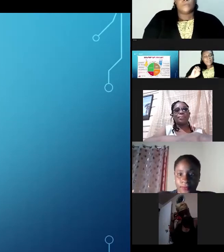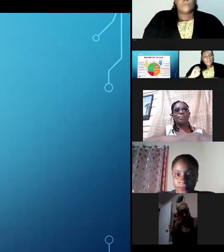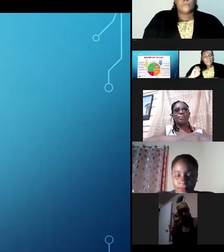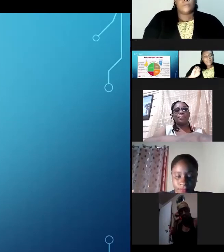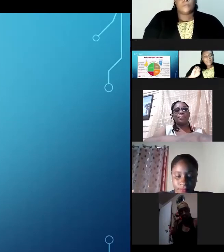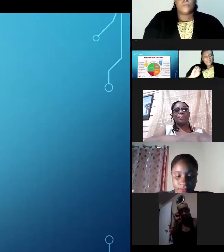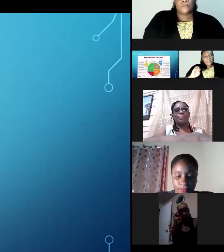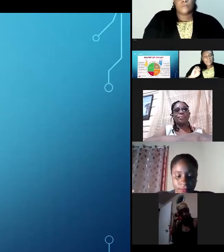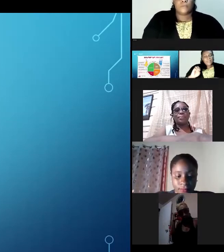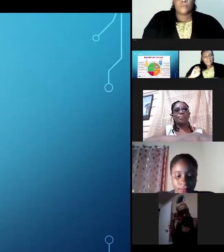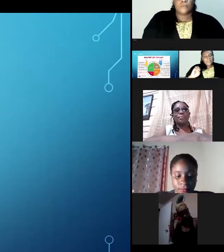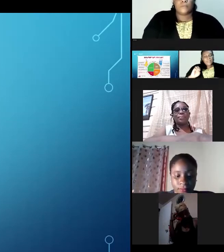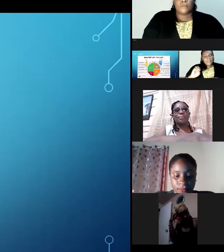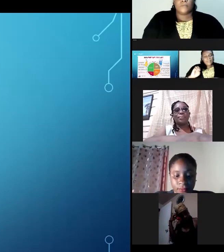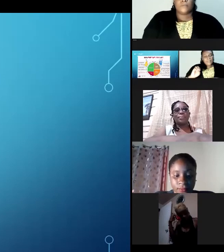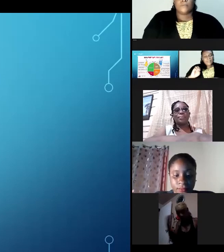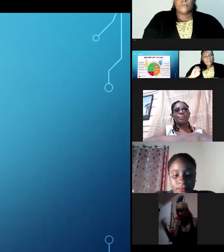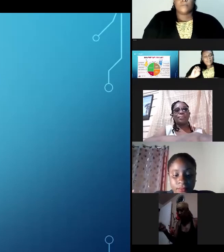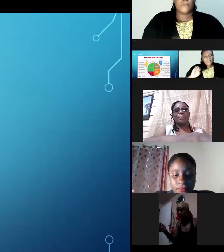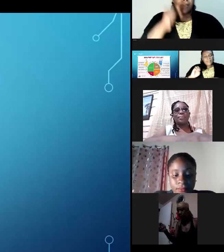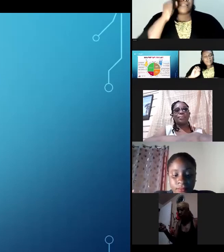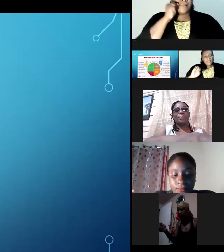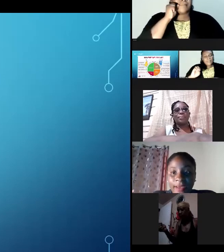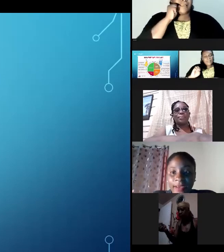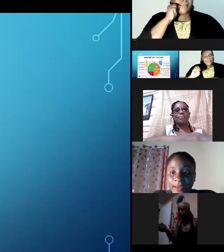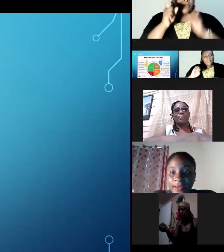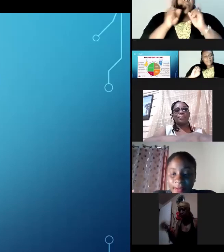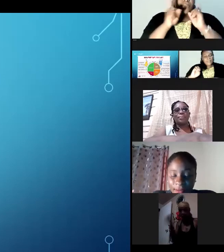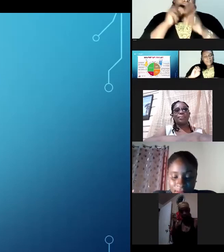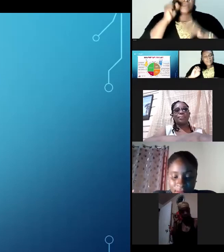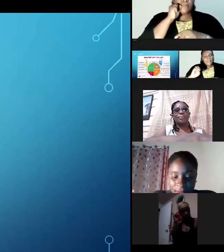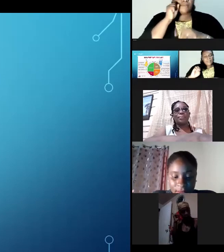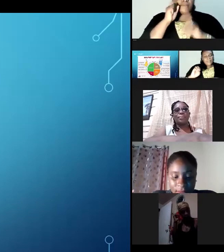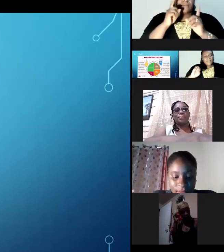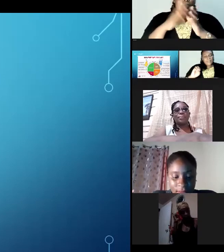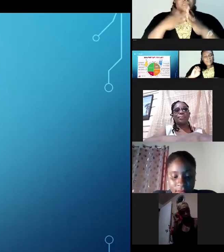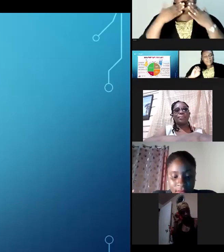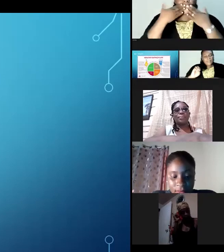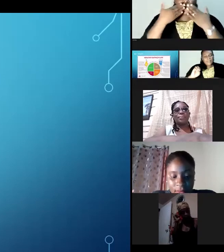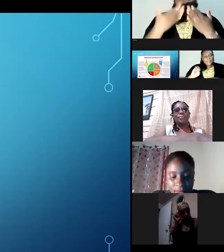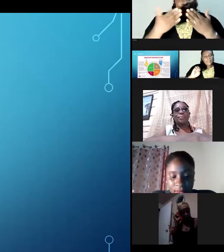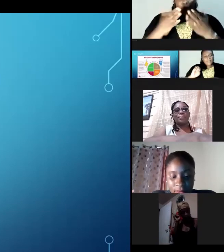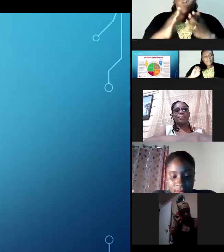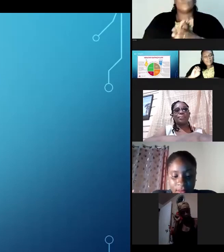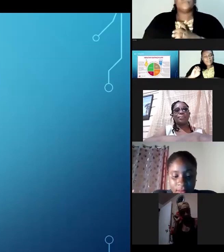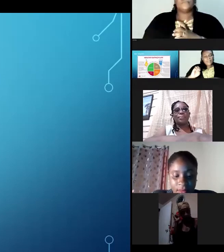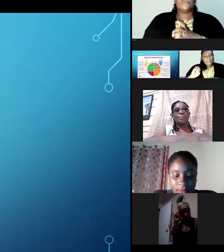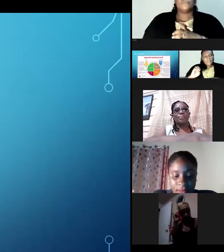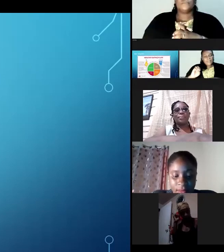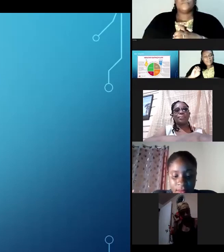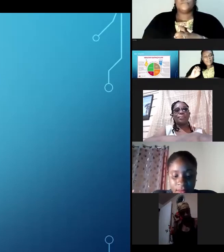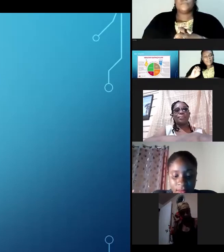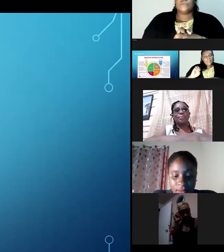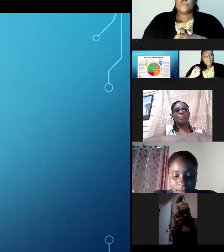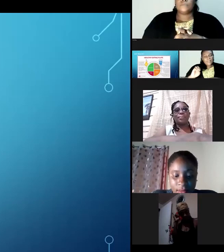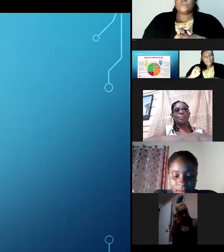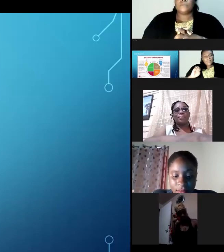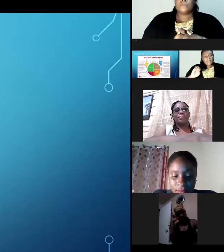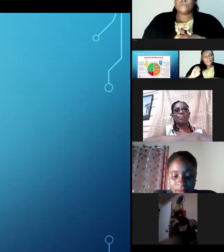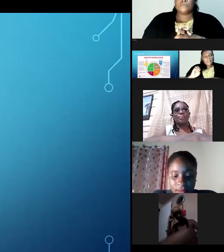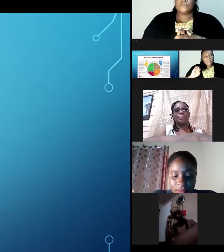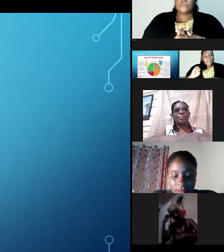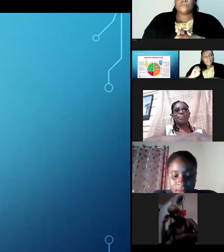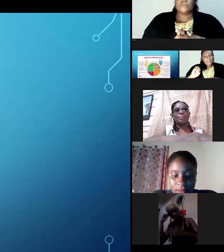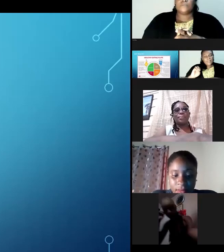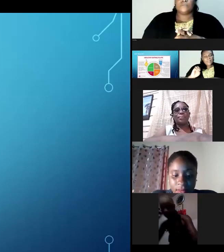Thank you, Dr. Jordan. Hi. It's time now for